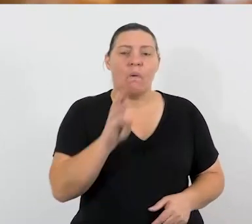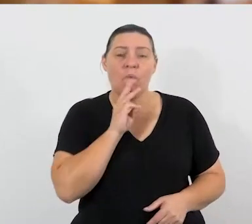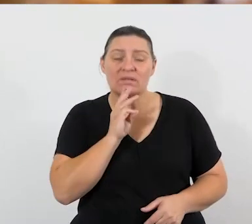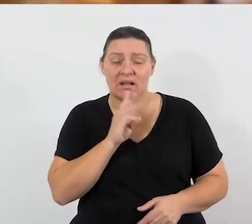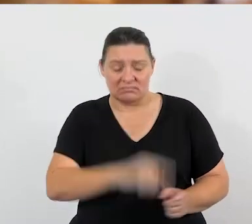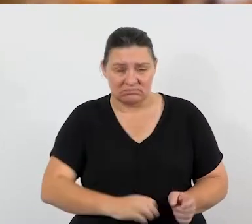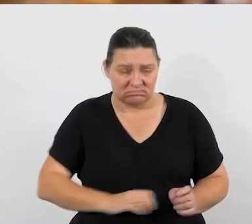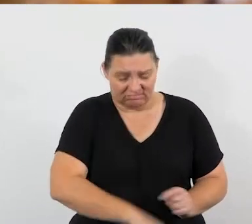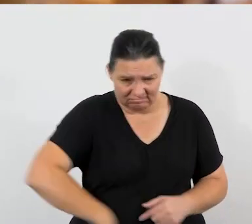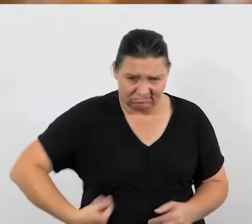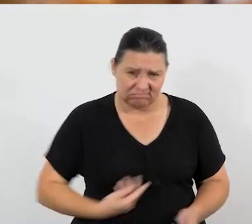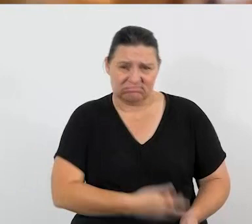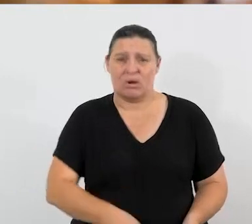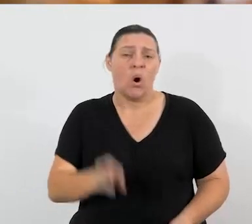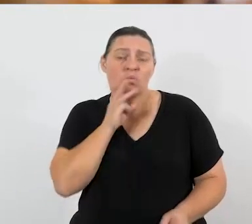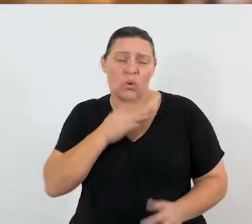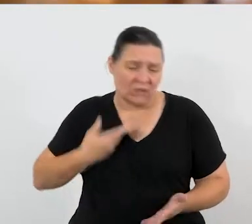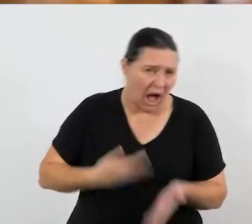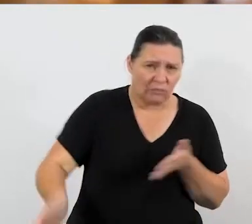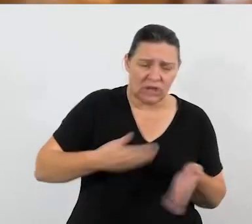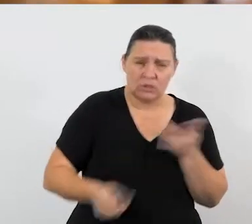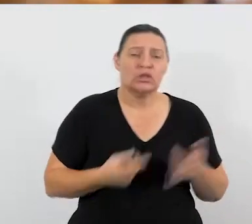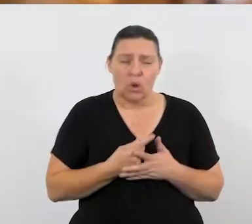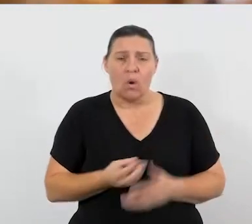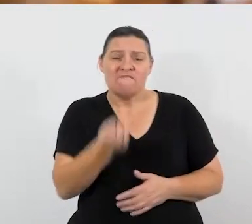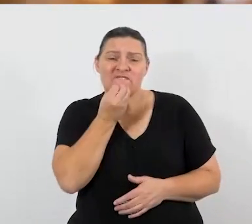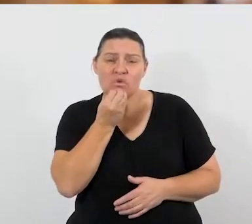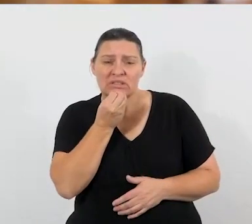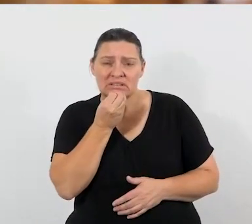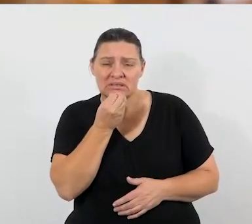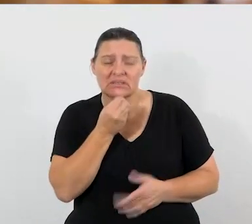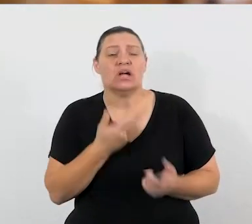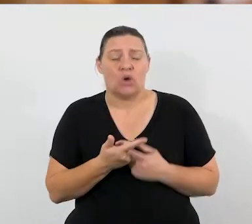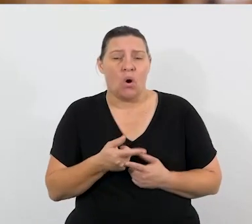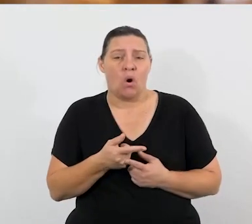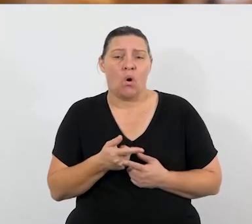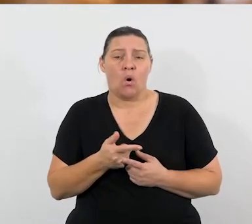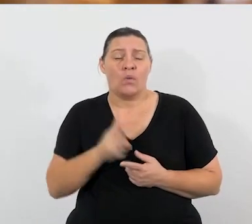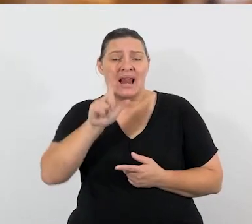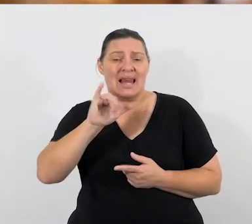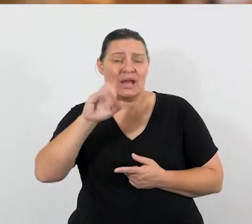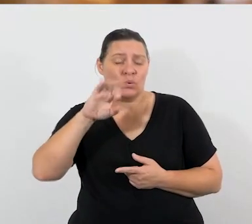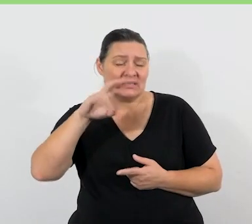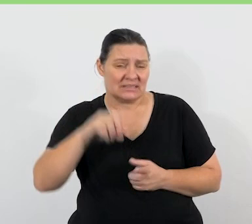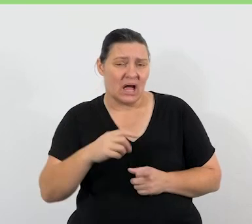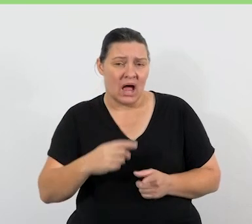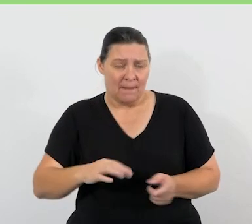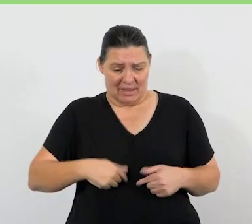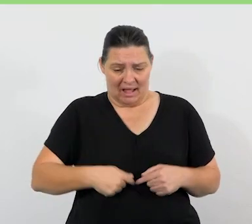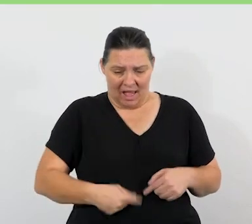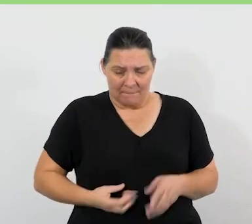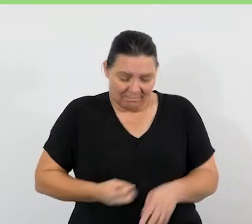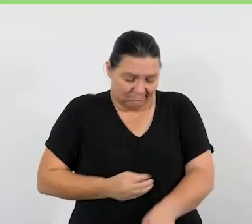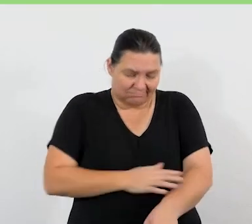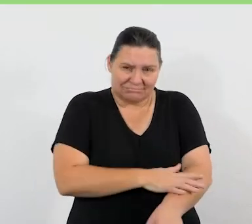was not taken in, nutrients were not taken in. So the liquid that was formed in the stomach is passed out as it is. That is how we